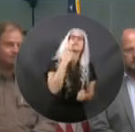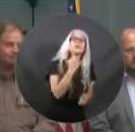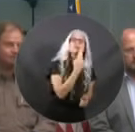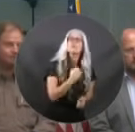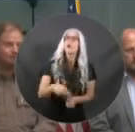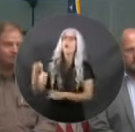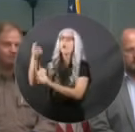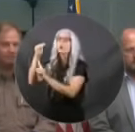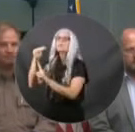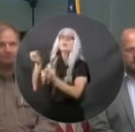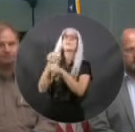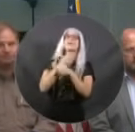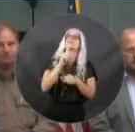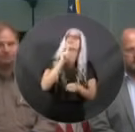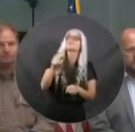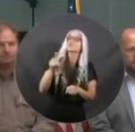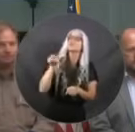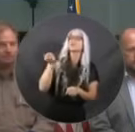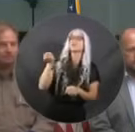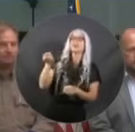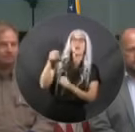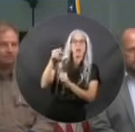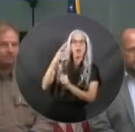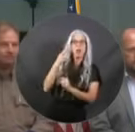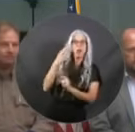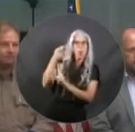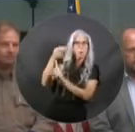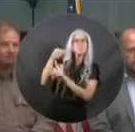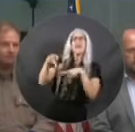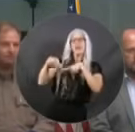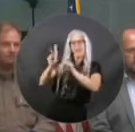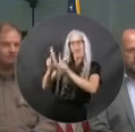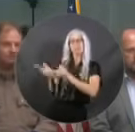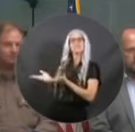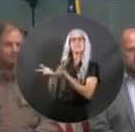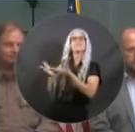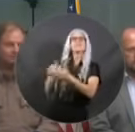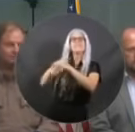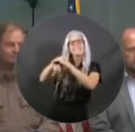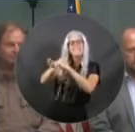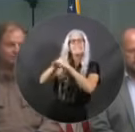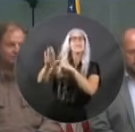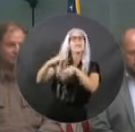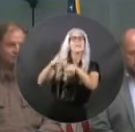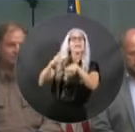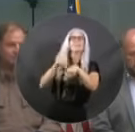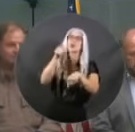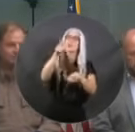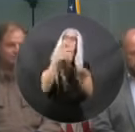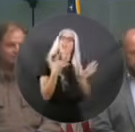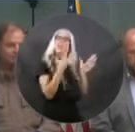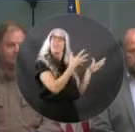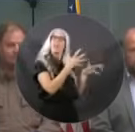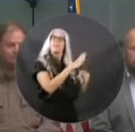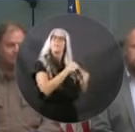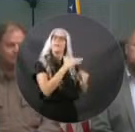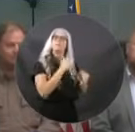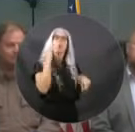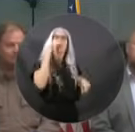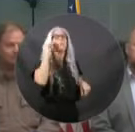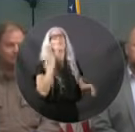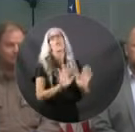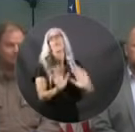your pets. Don't leave your pets behind. You got to take them with you. And these hotels are going to be understanding of